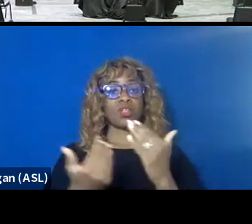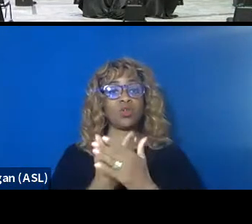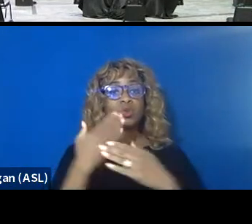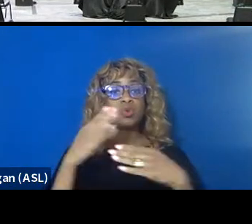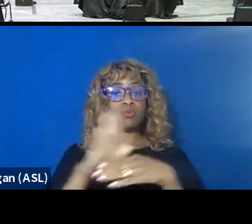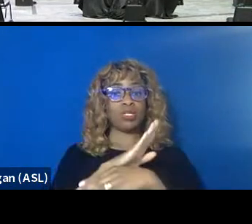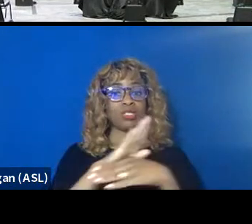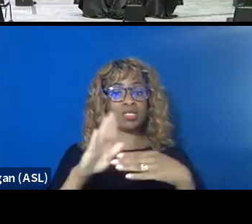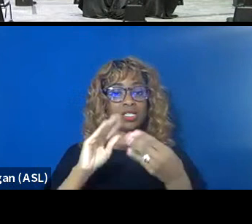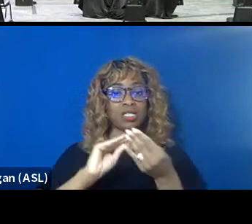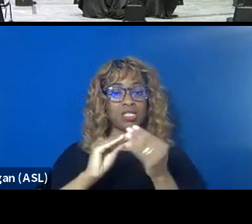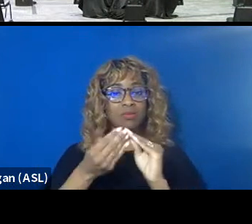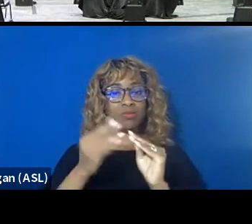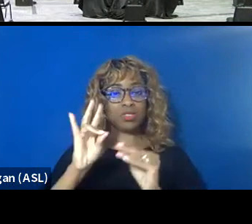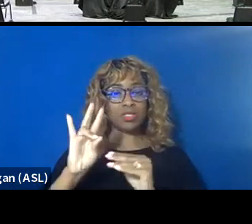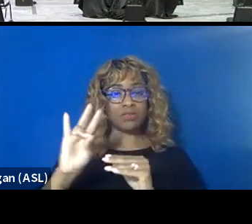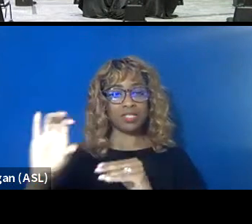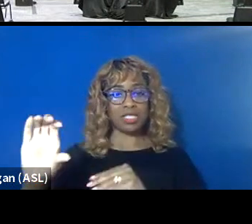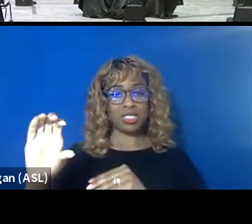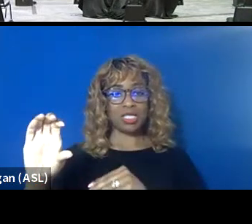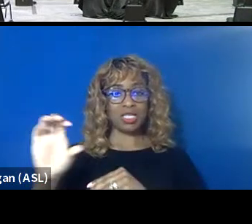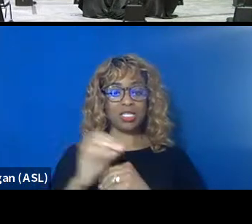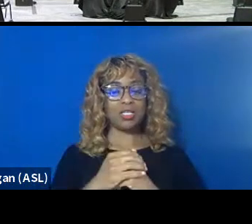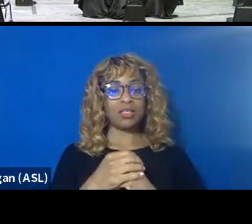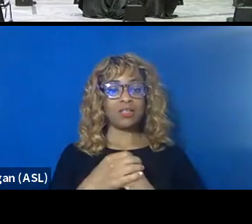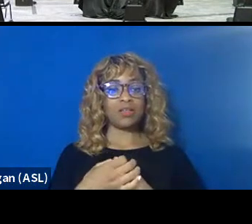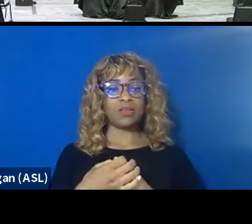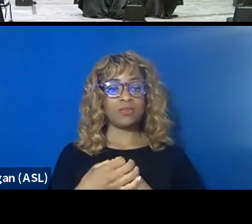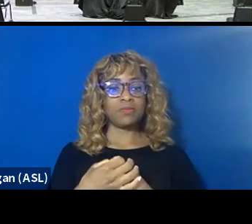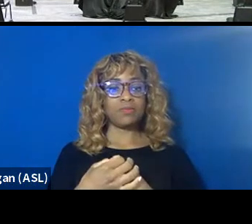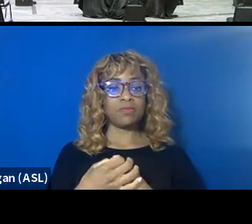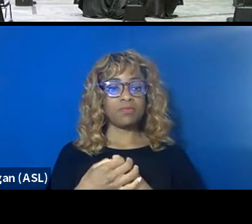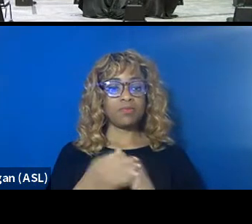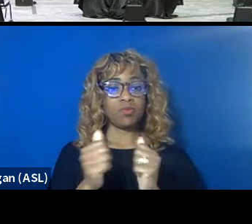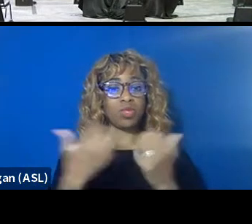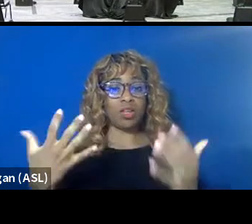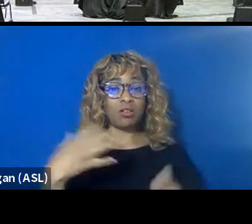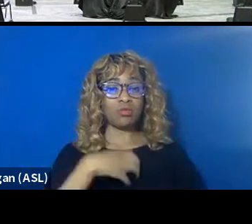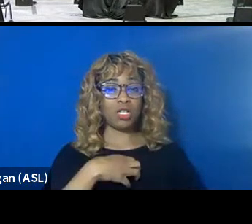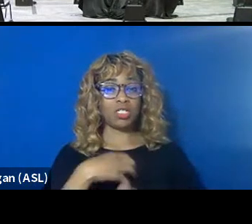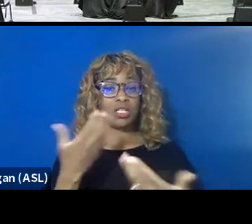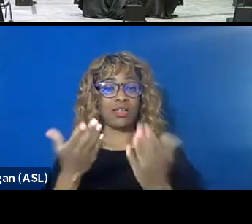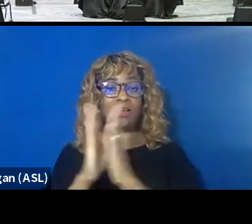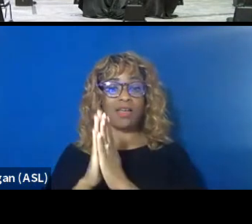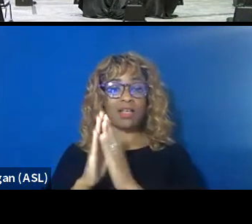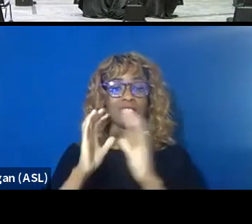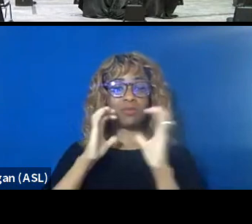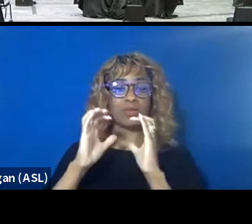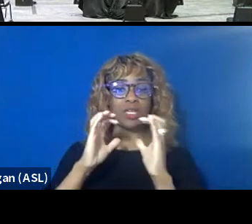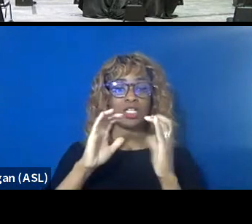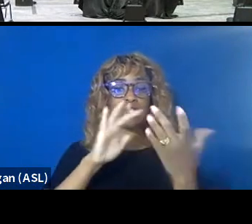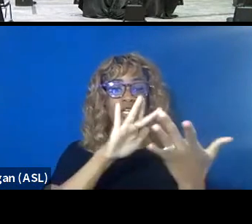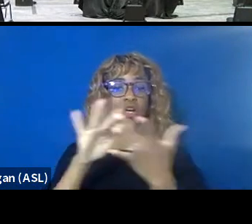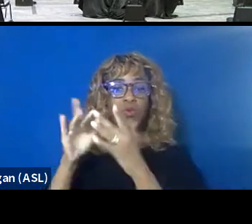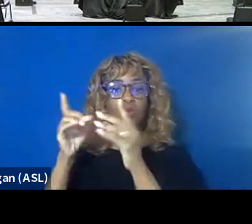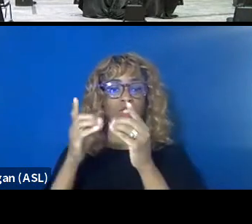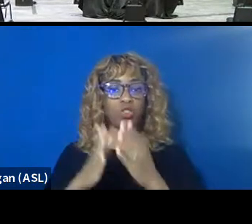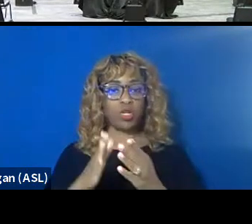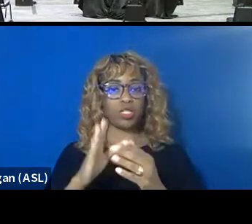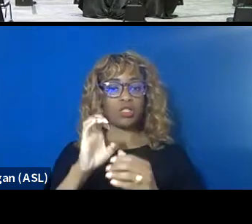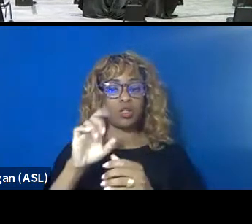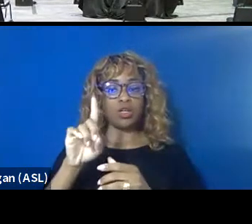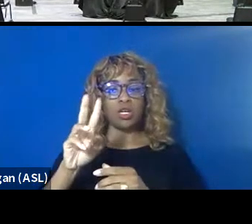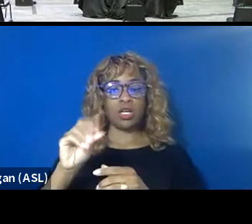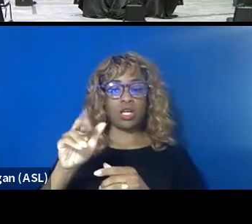business agenda item 7C. Without objection, I would like to ask our Communications and Outreach Director, Edward